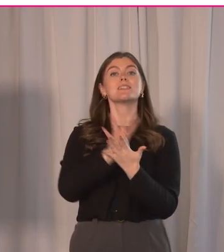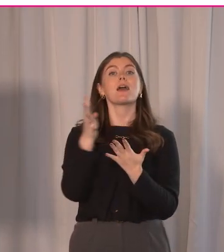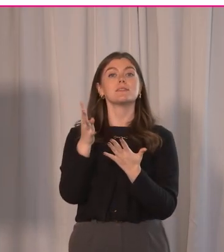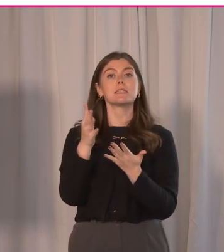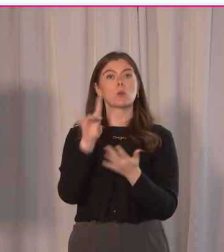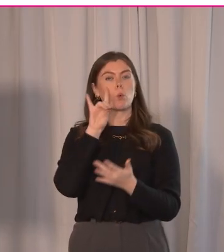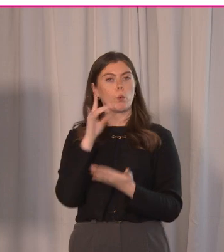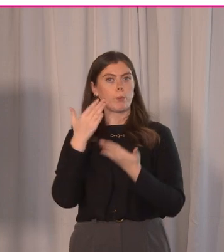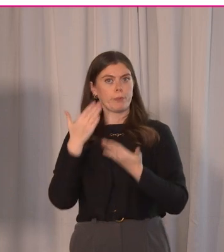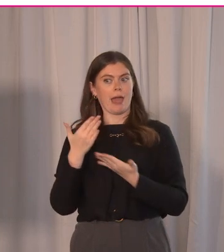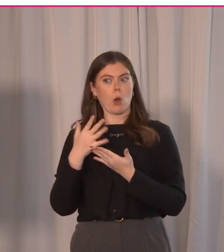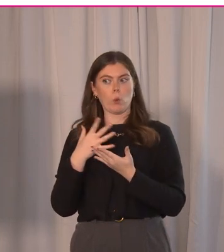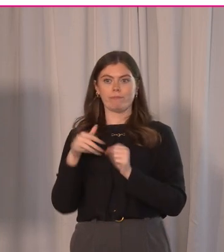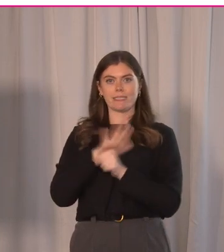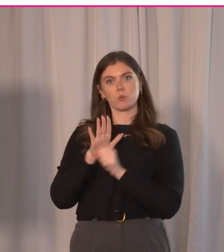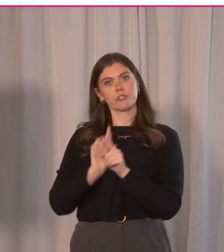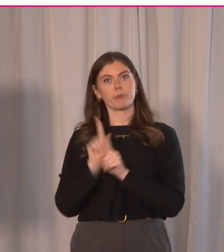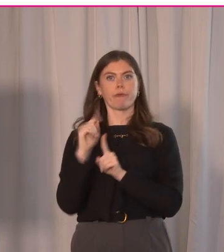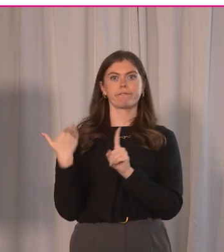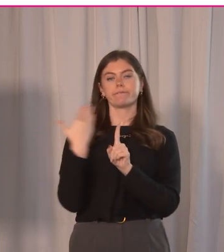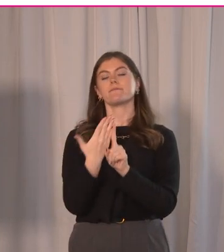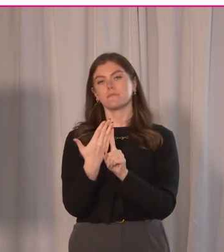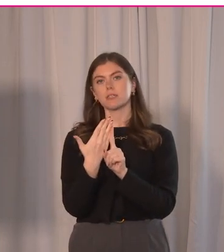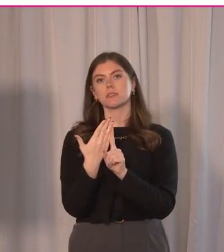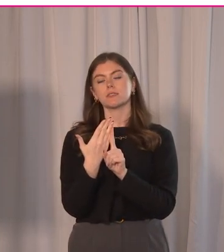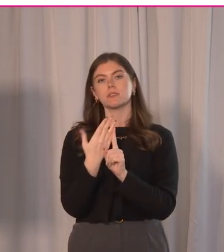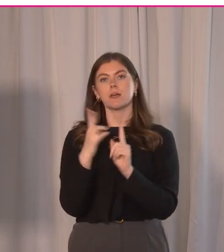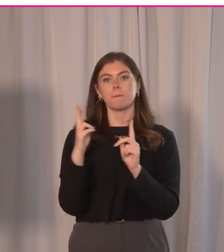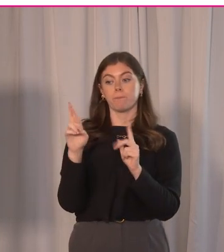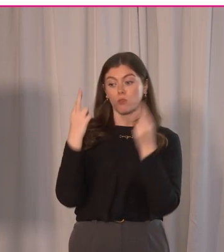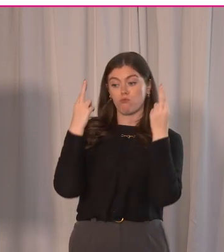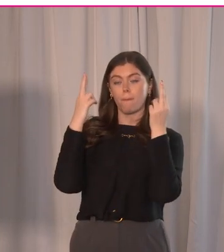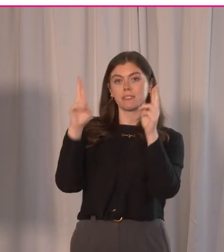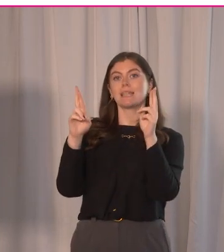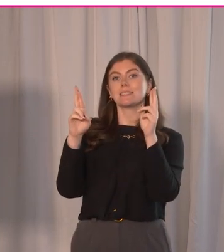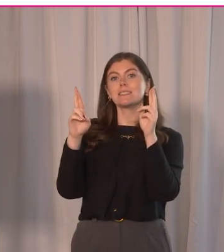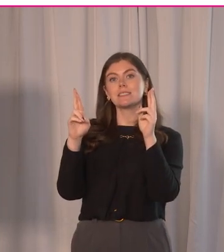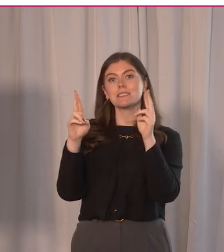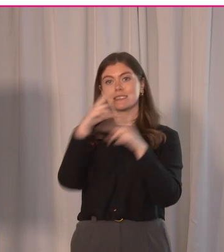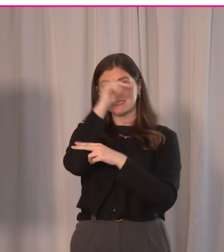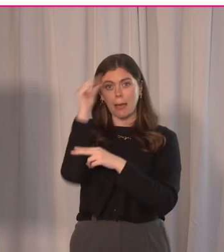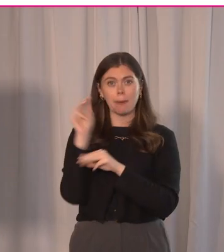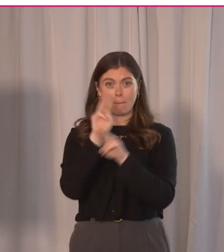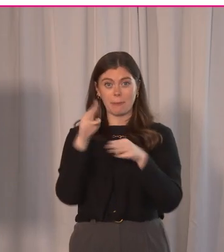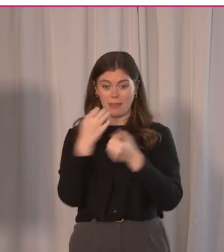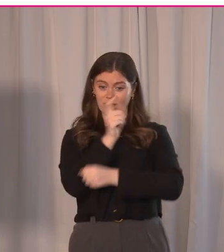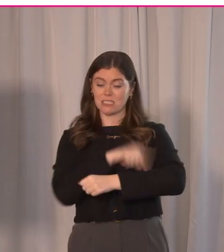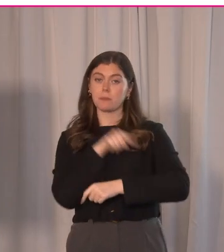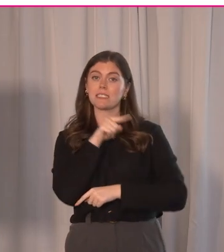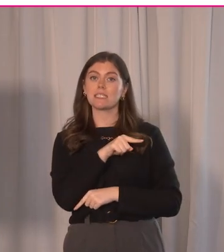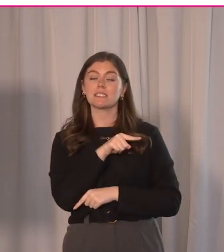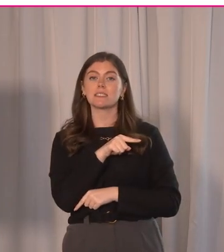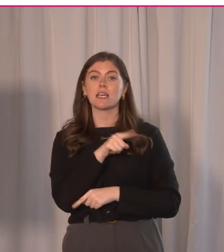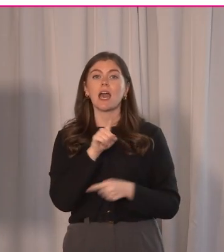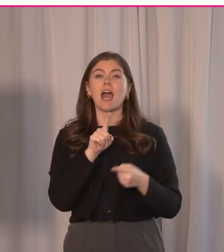Hopefully things have improved since then. The representativeness of our sample in terms of women with disabilities. And